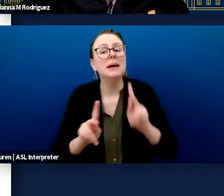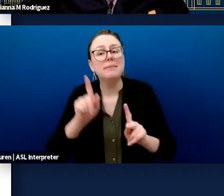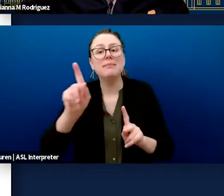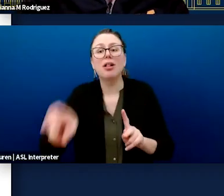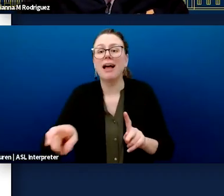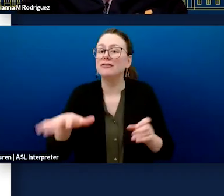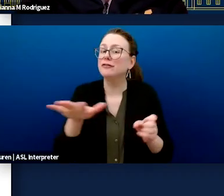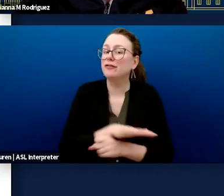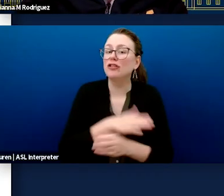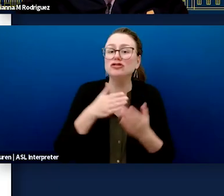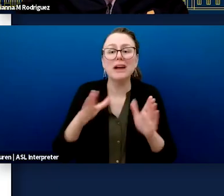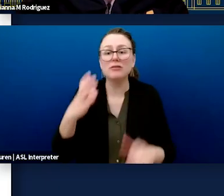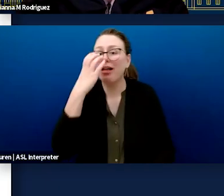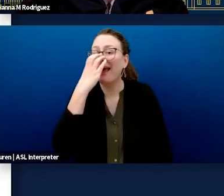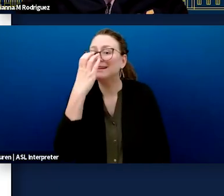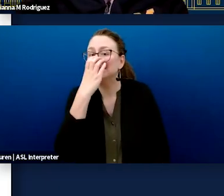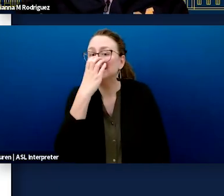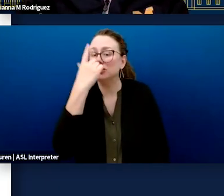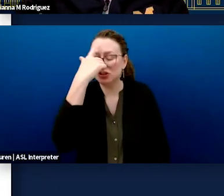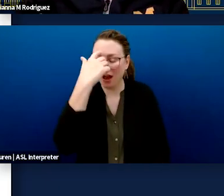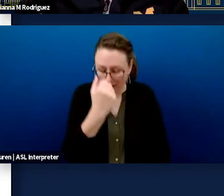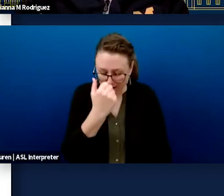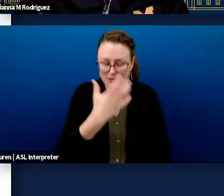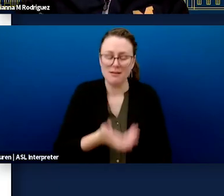undergo general anesthesia and things like that.